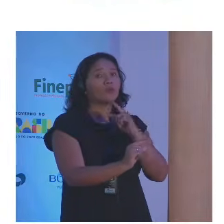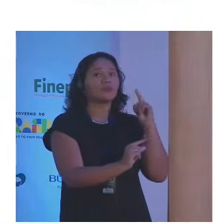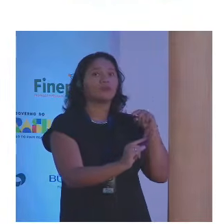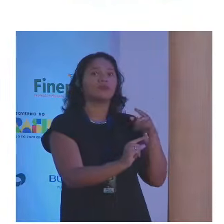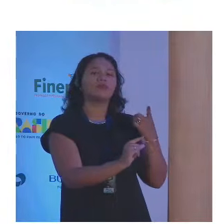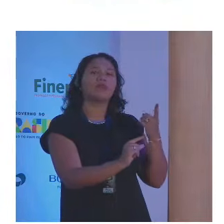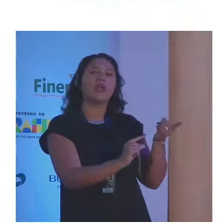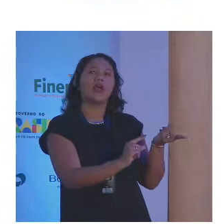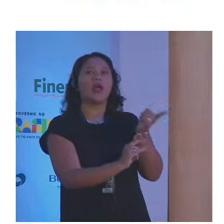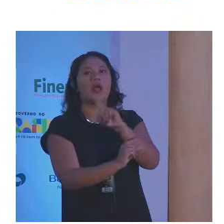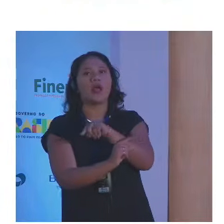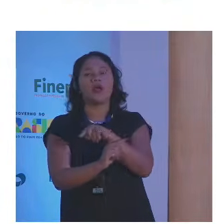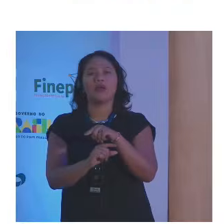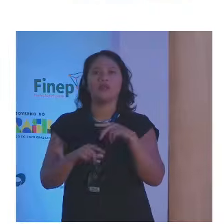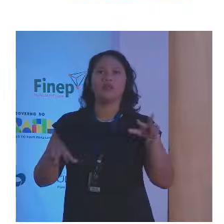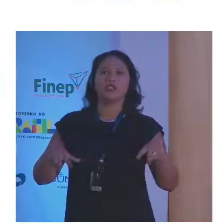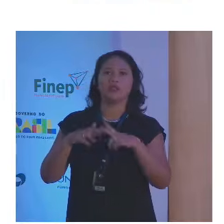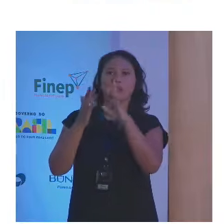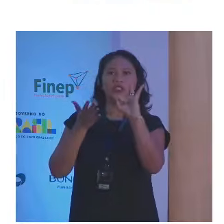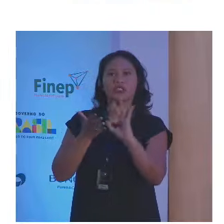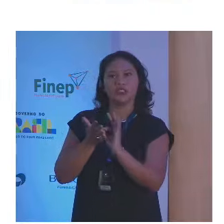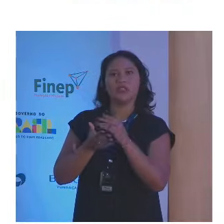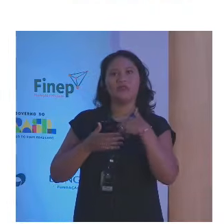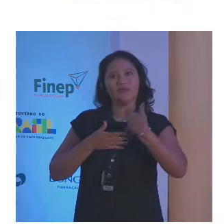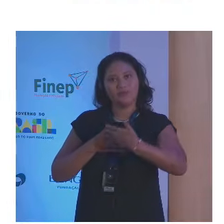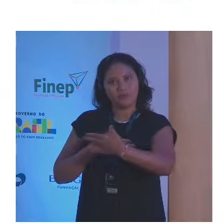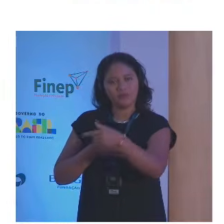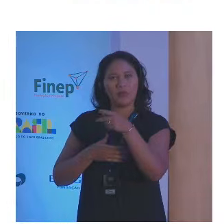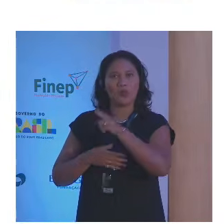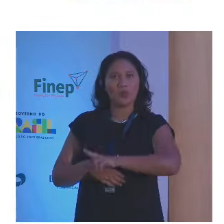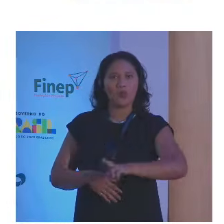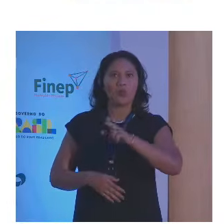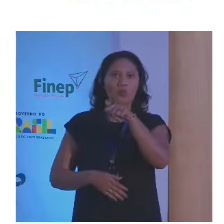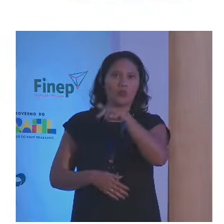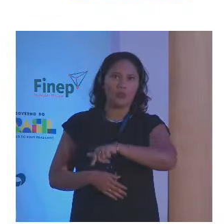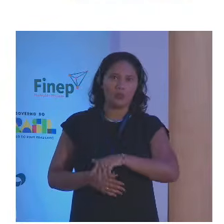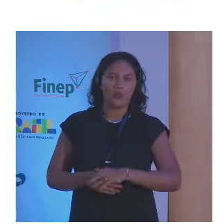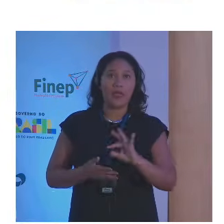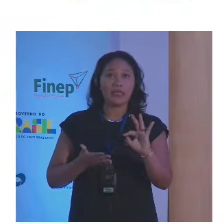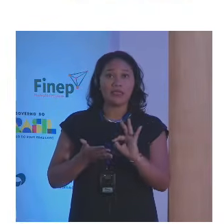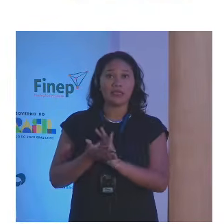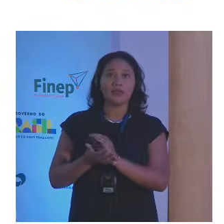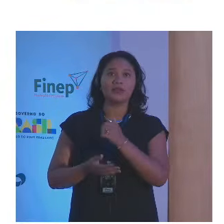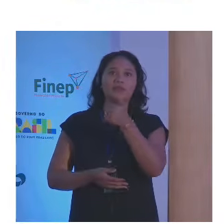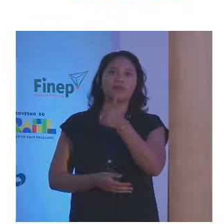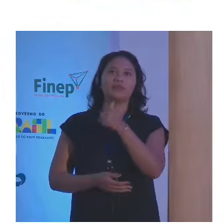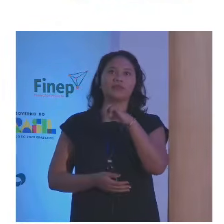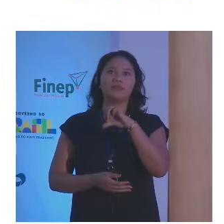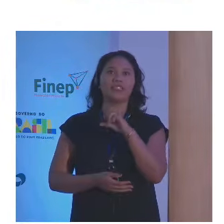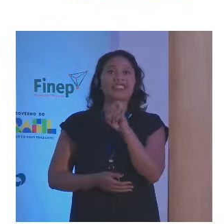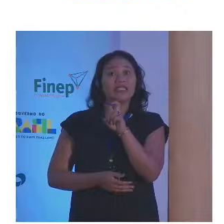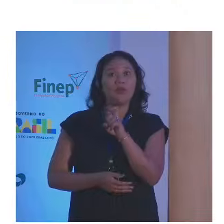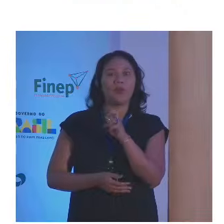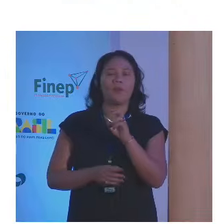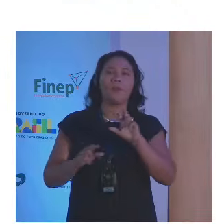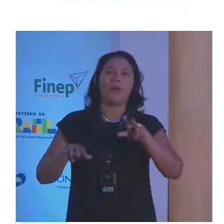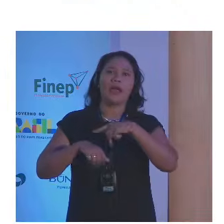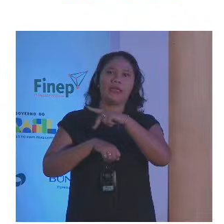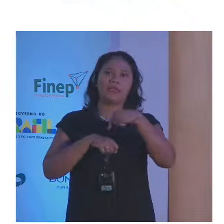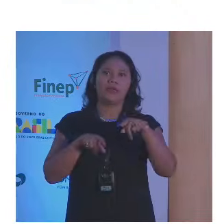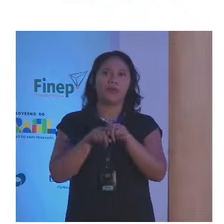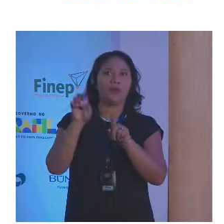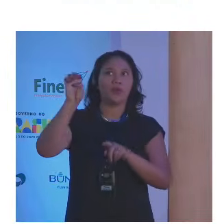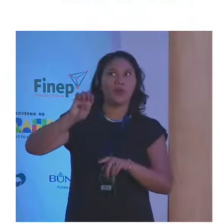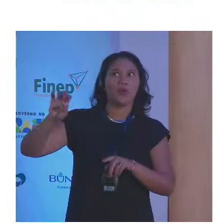in 2015, which was signed by 195 countries and the European Union.